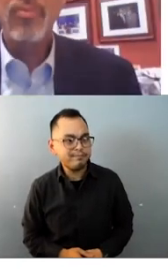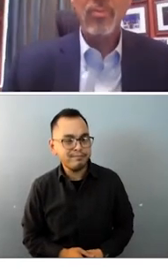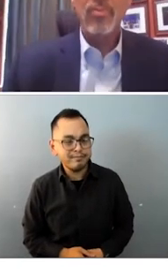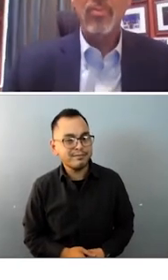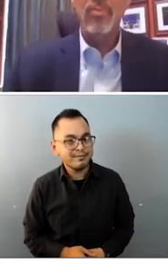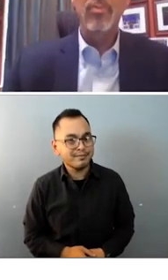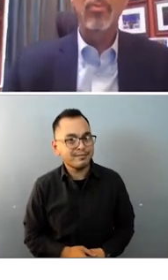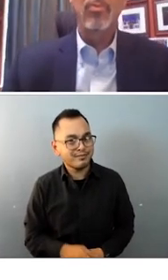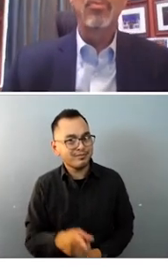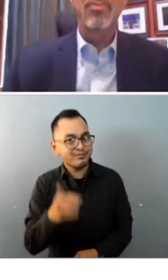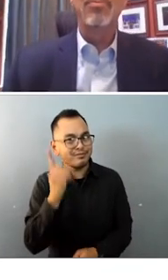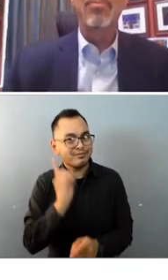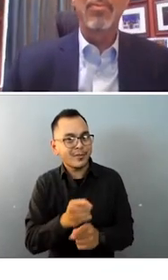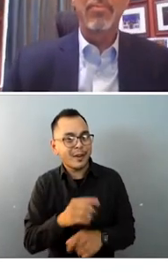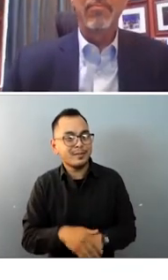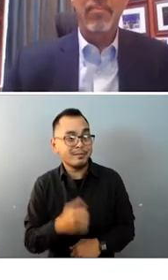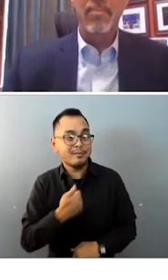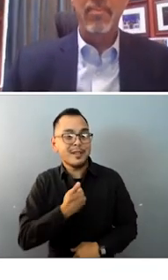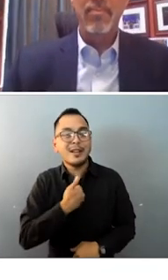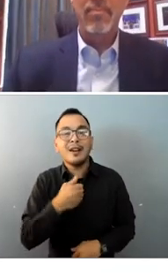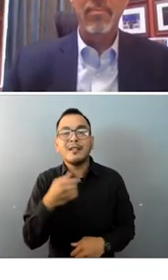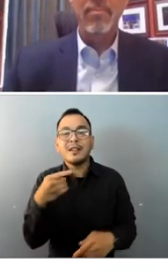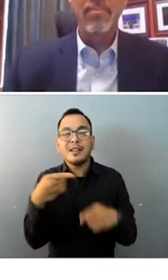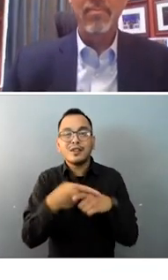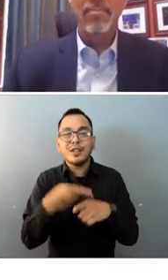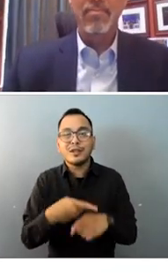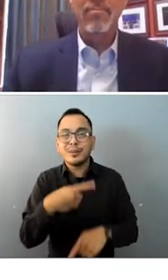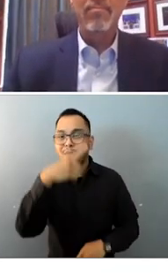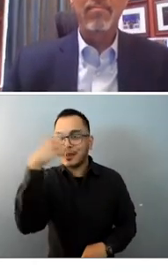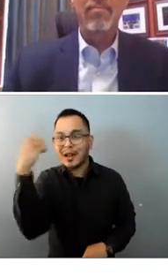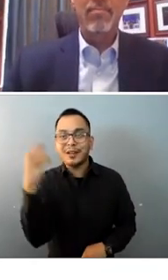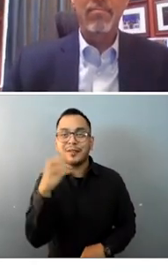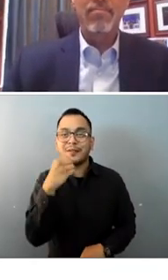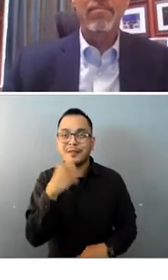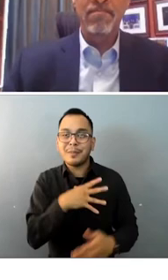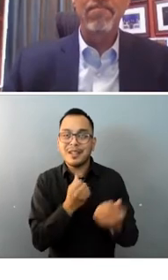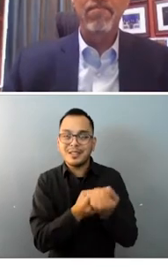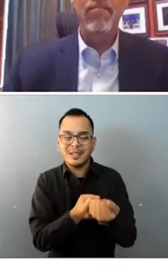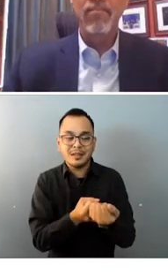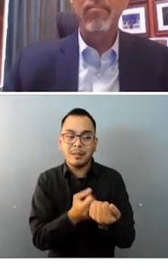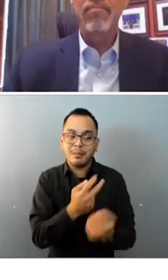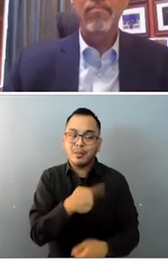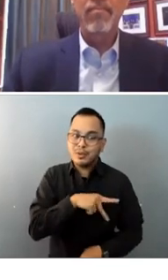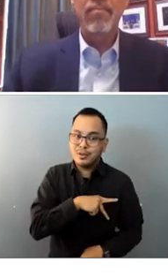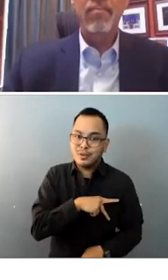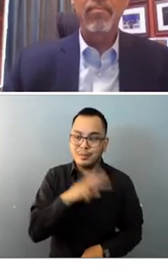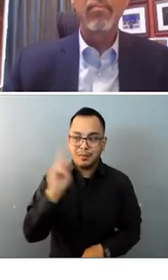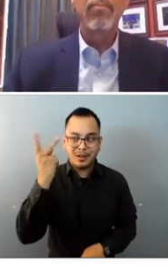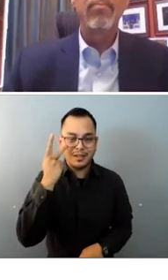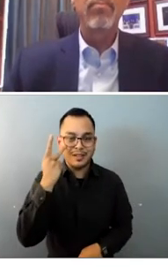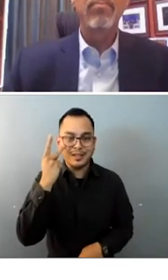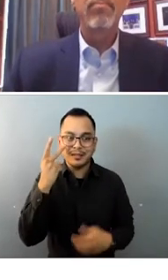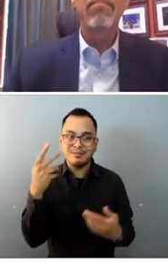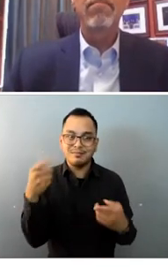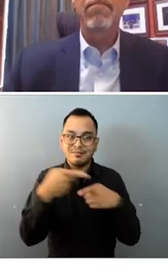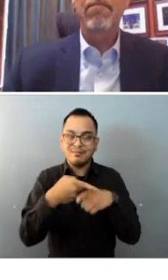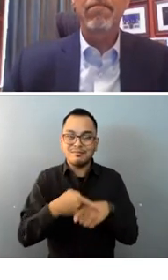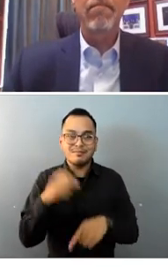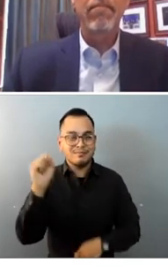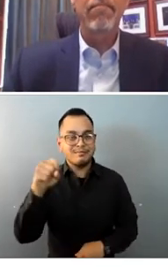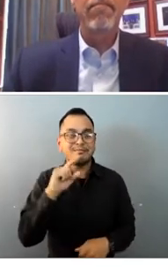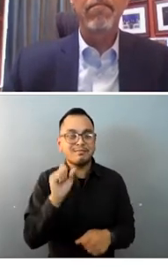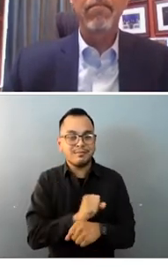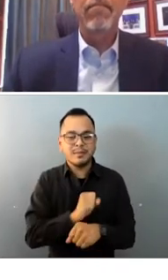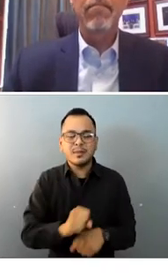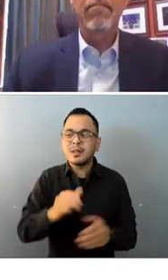hard to convince me as an intersectional Black feminist that the personal is political, for sure. Mm-hmm. Gisela, I'm interested, if we go back